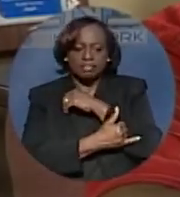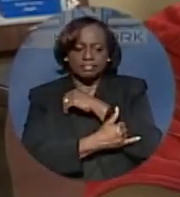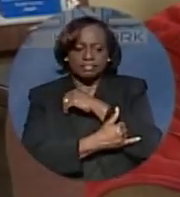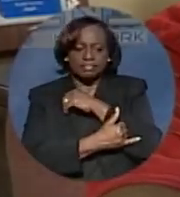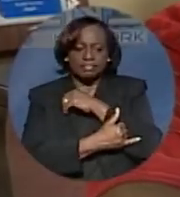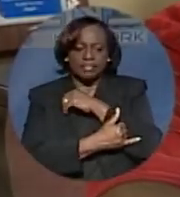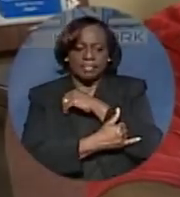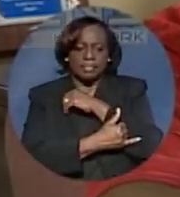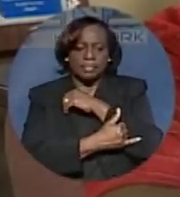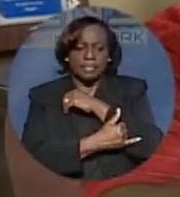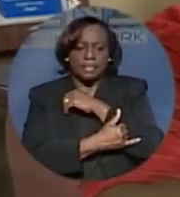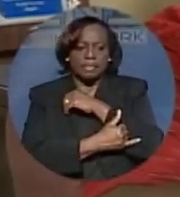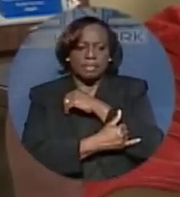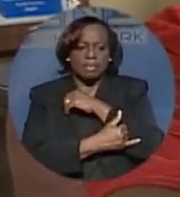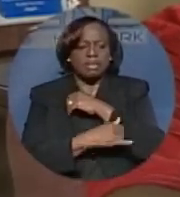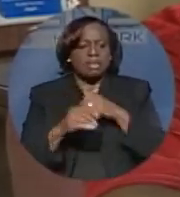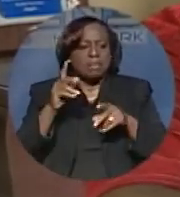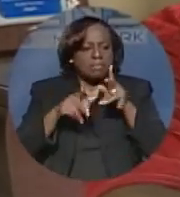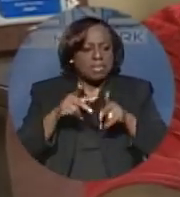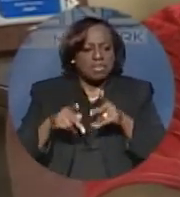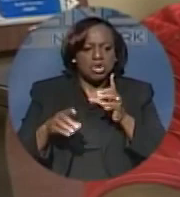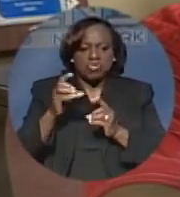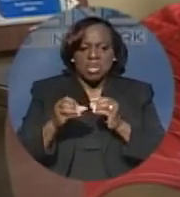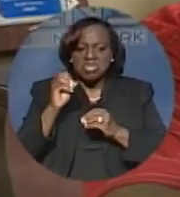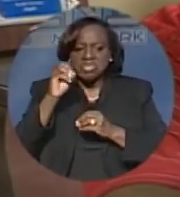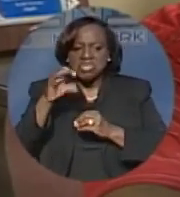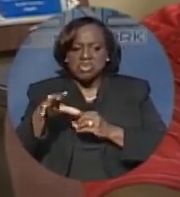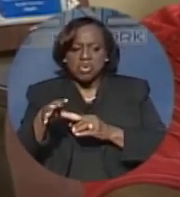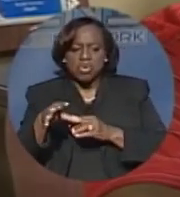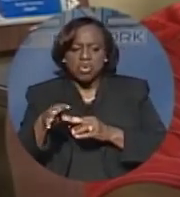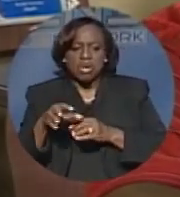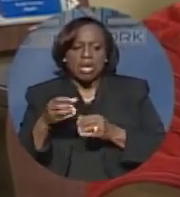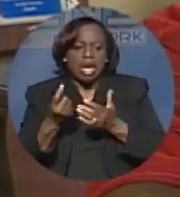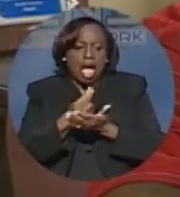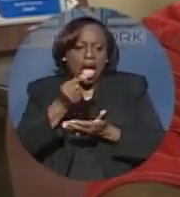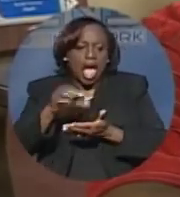driving, they like to throw litter from the windows.